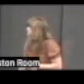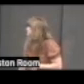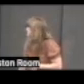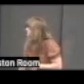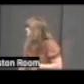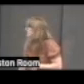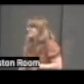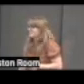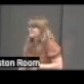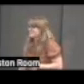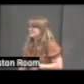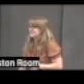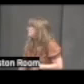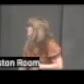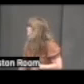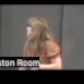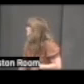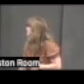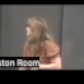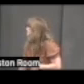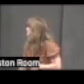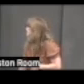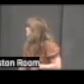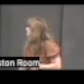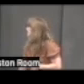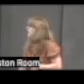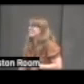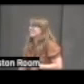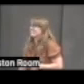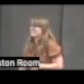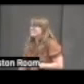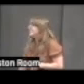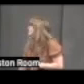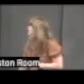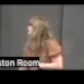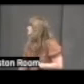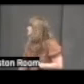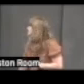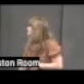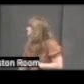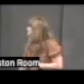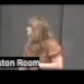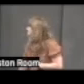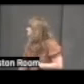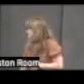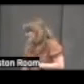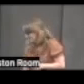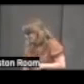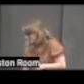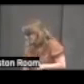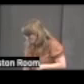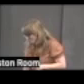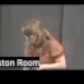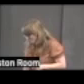us. We thought we looked a little creepy, but they look a little bit more.